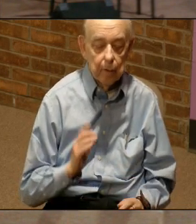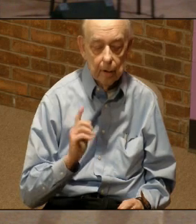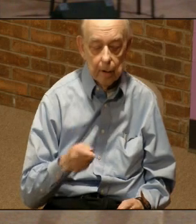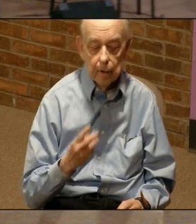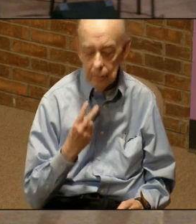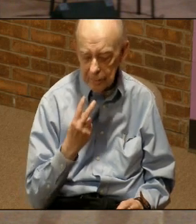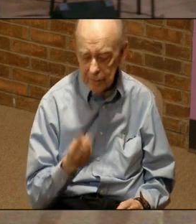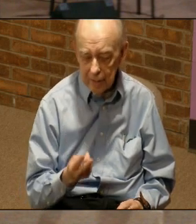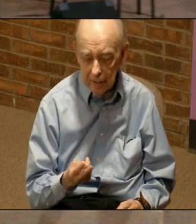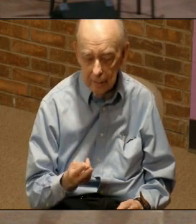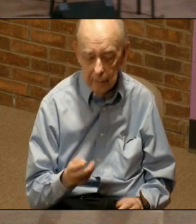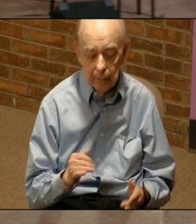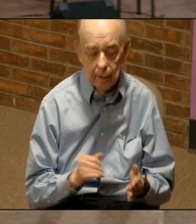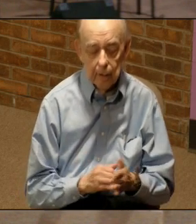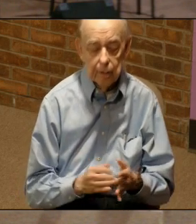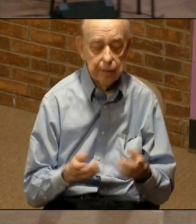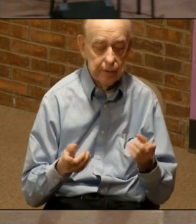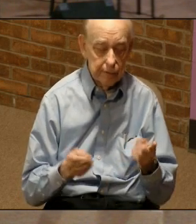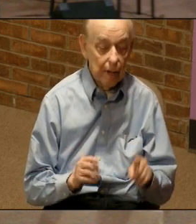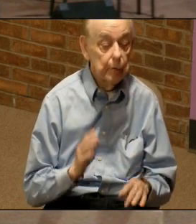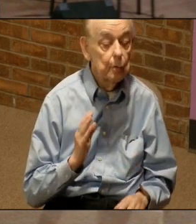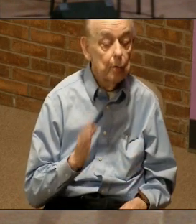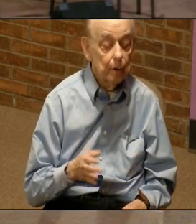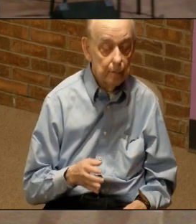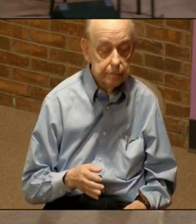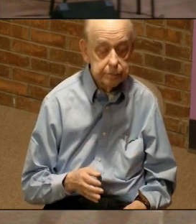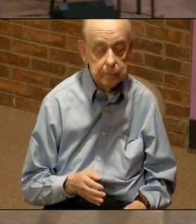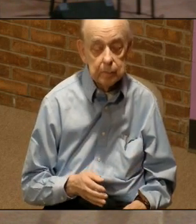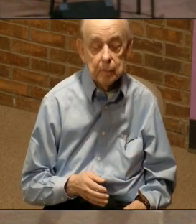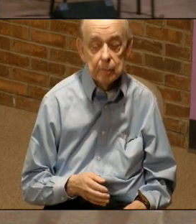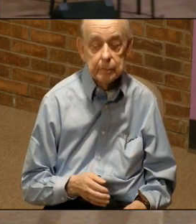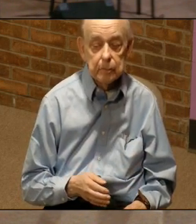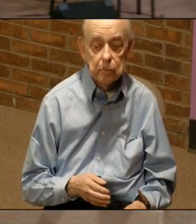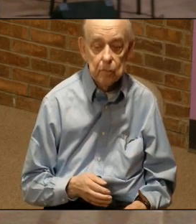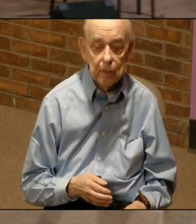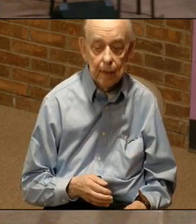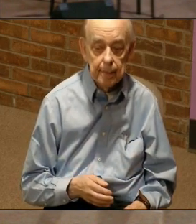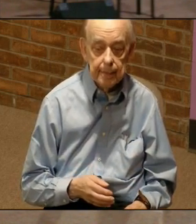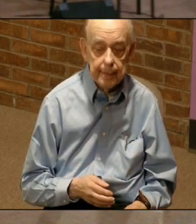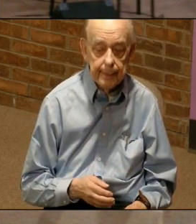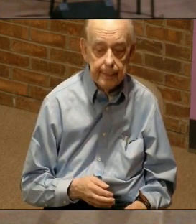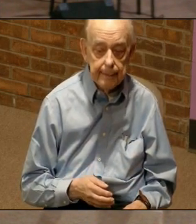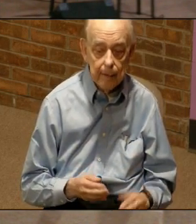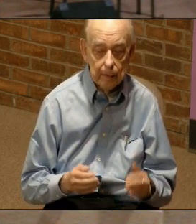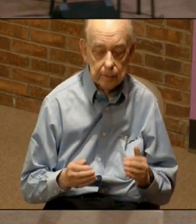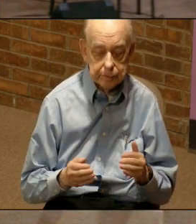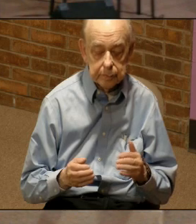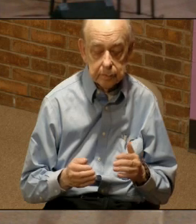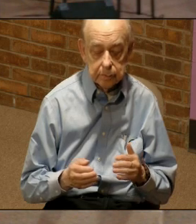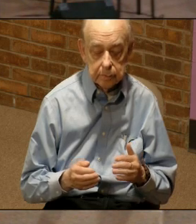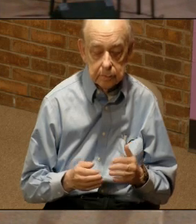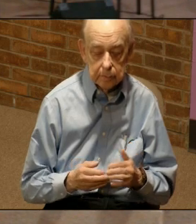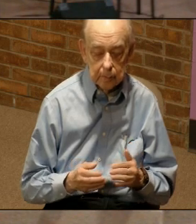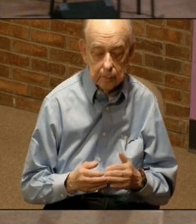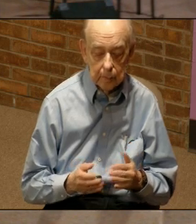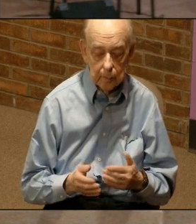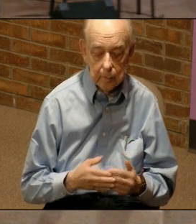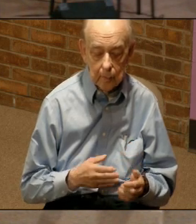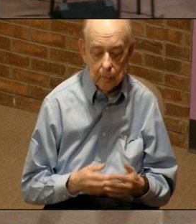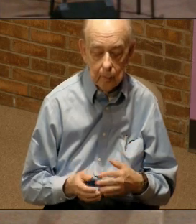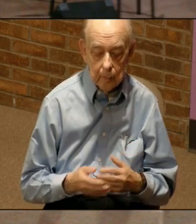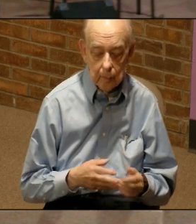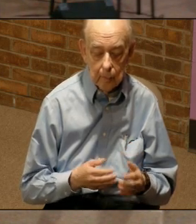to see this happen. And so, even though the book